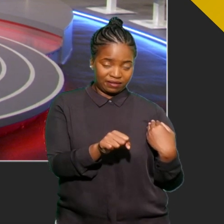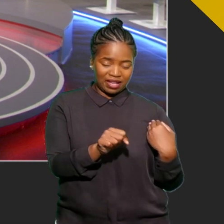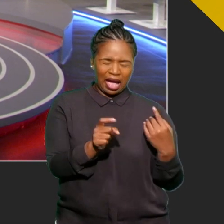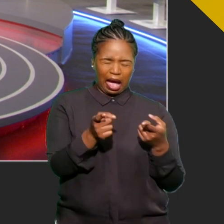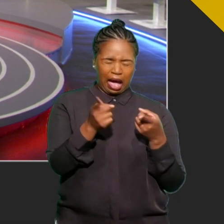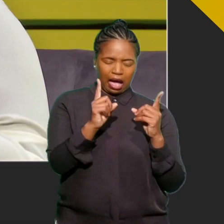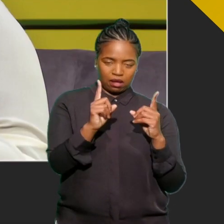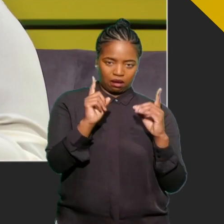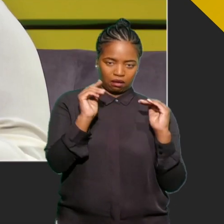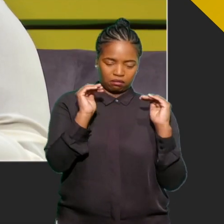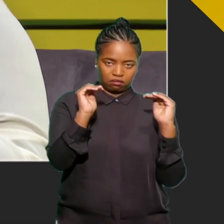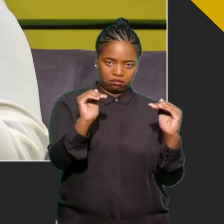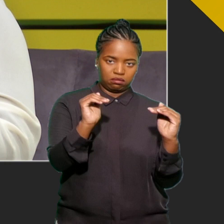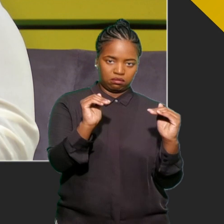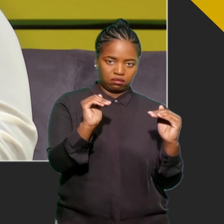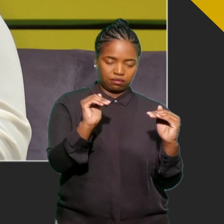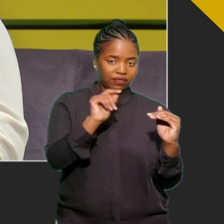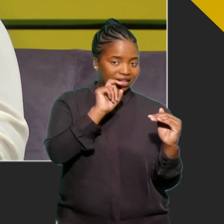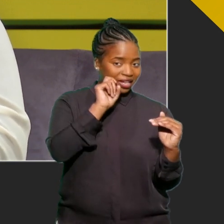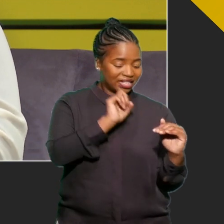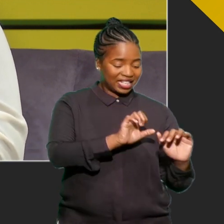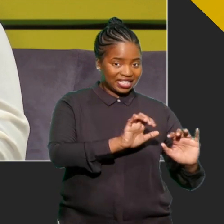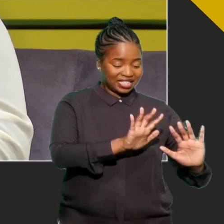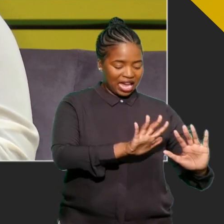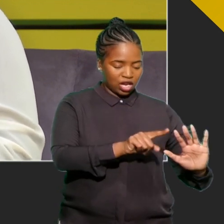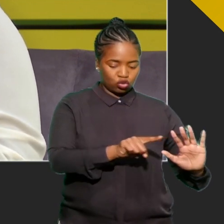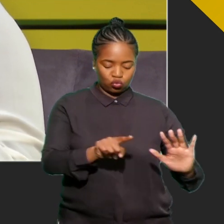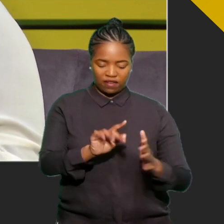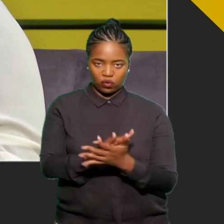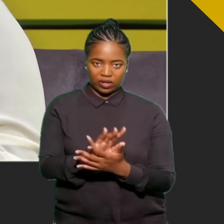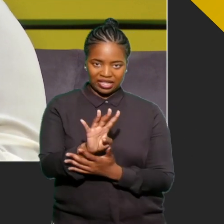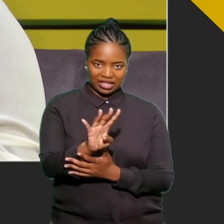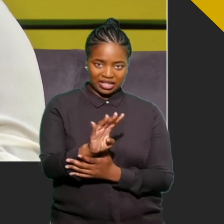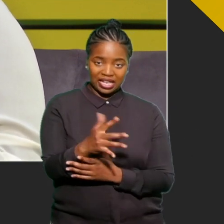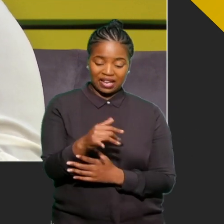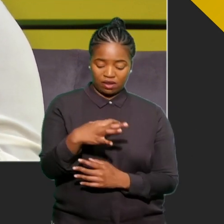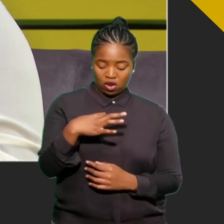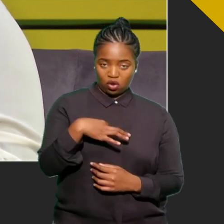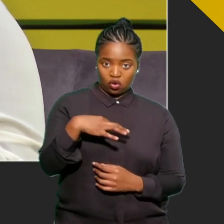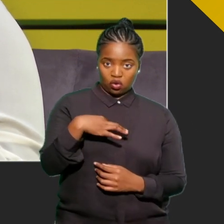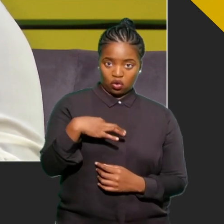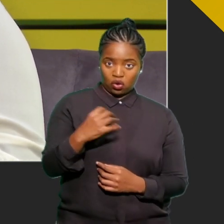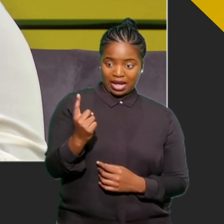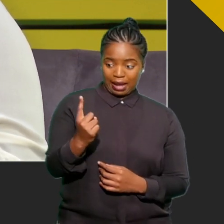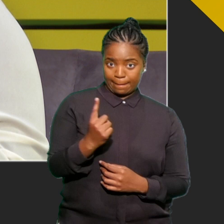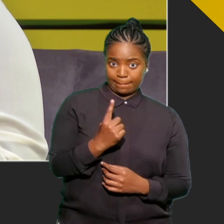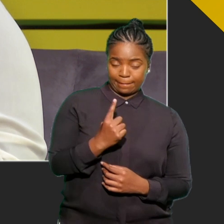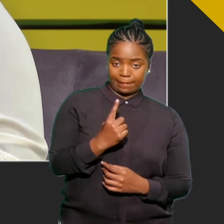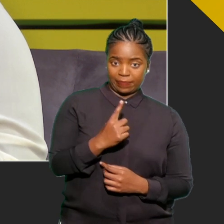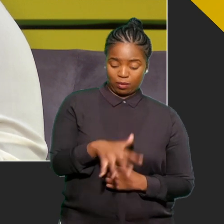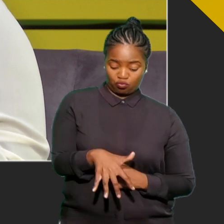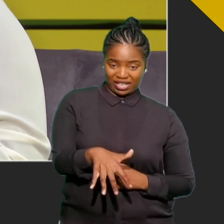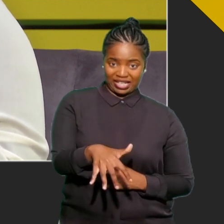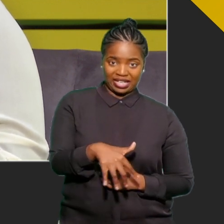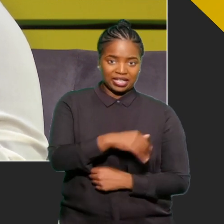risk, is of course between 10 to 14. So if a girl does come through pregnant to